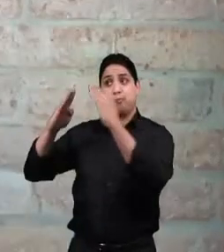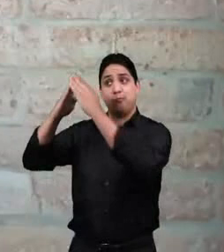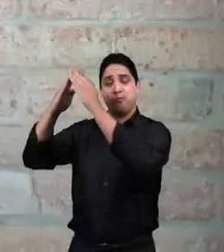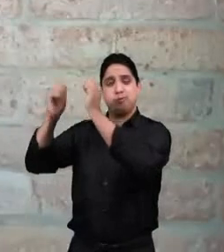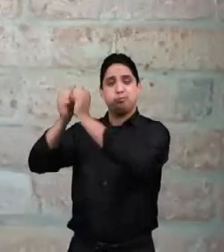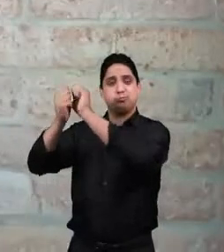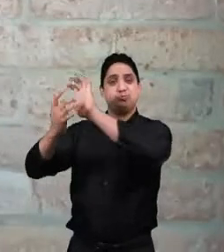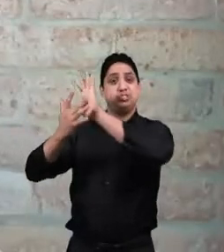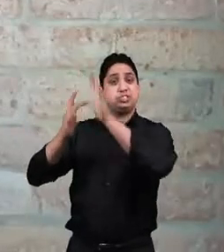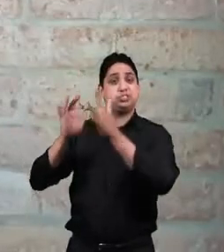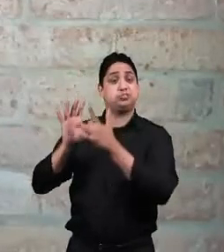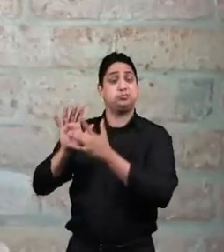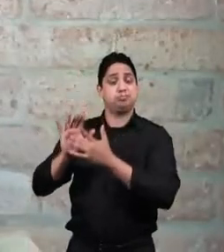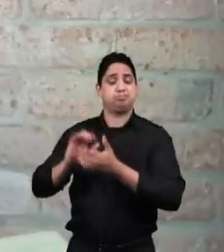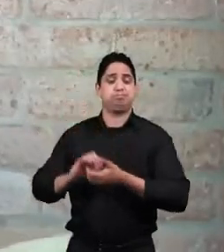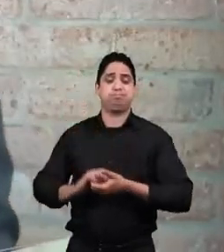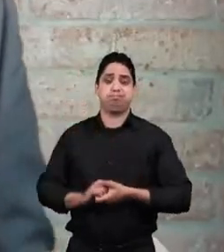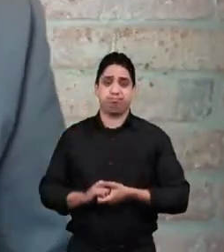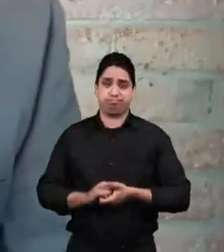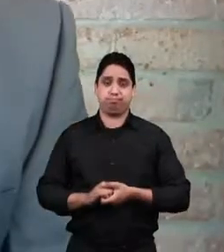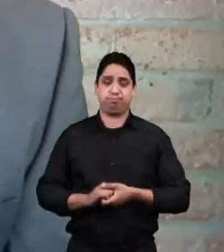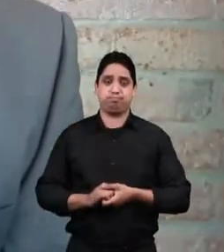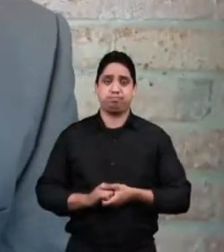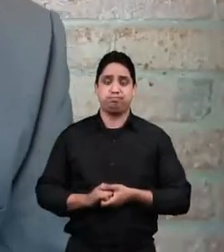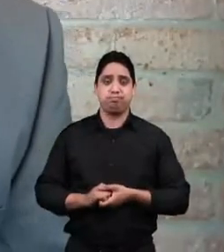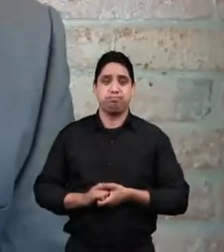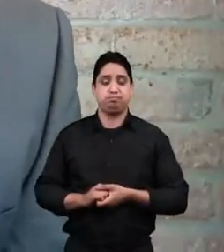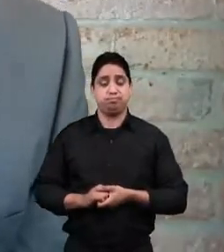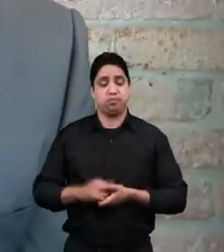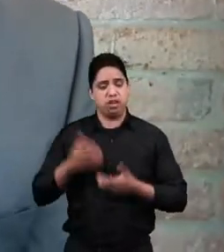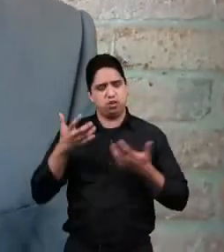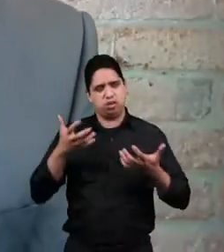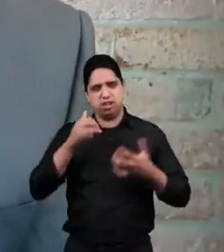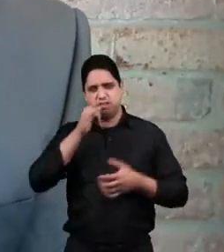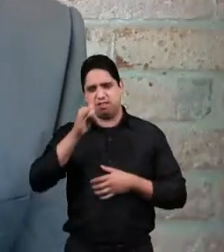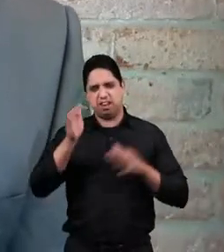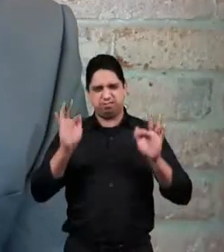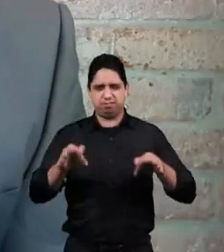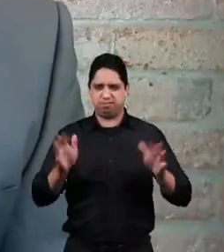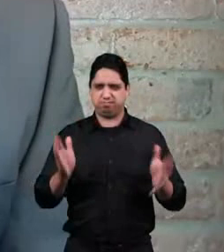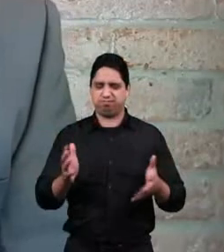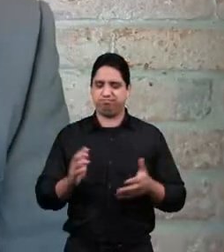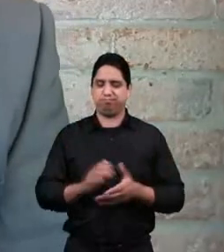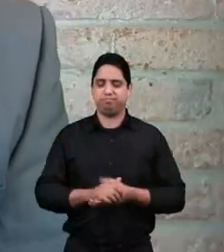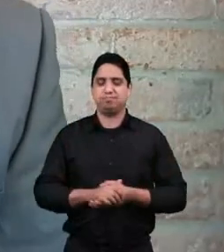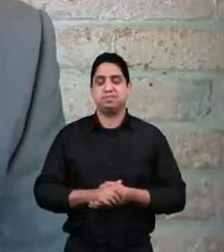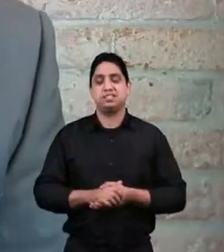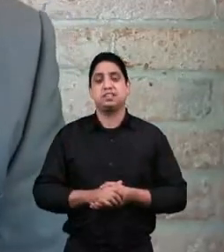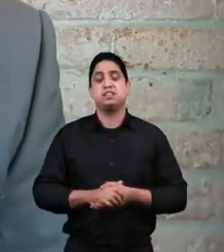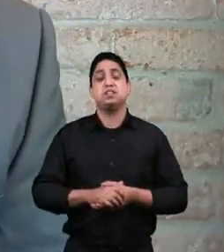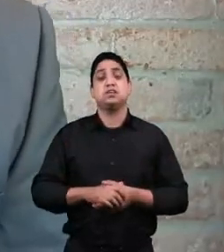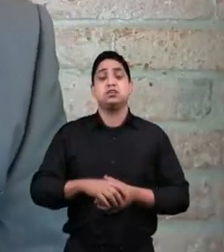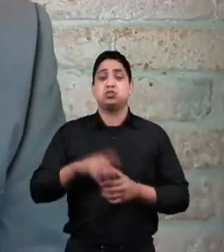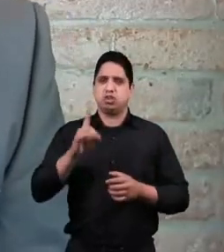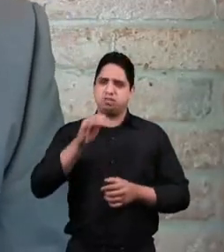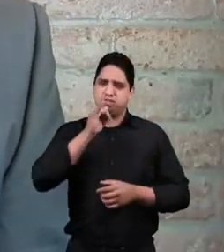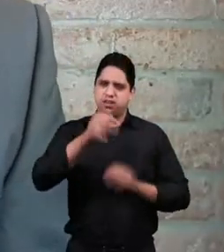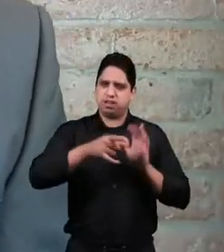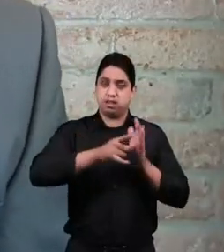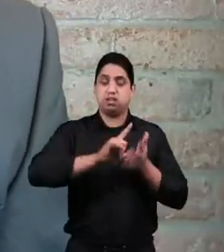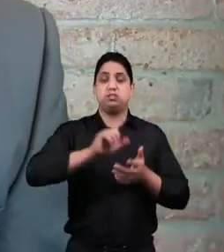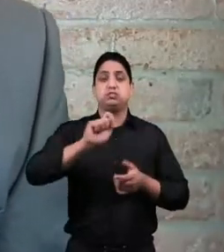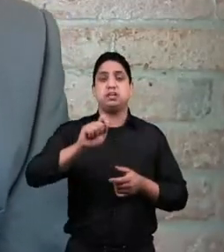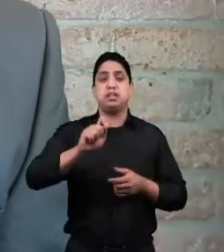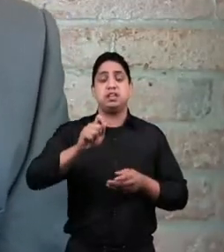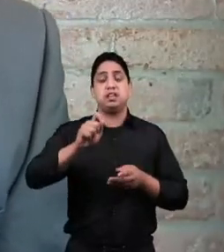to eternity. To take mankind back to heaven. And I would like to end this word telling